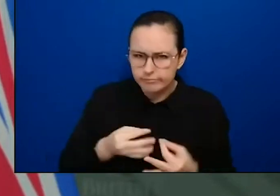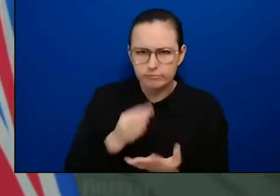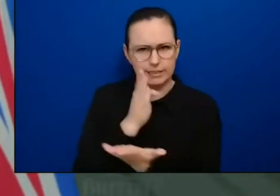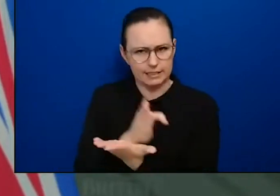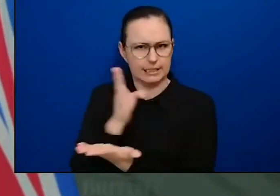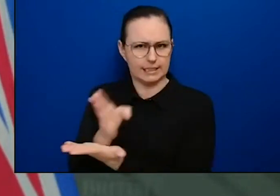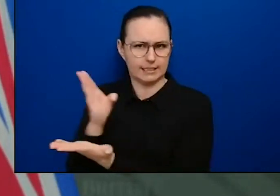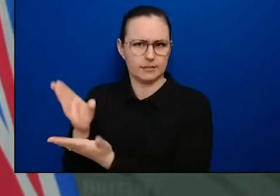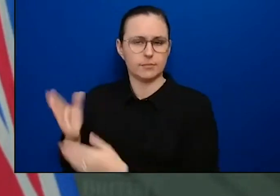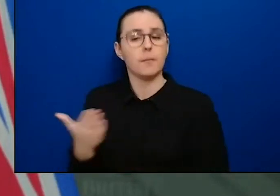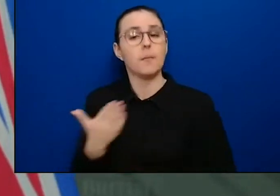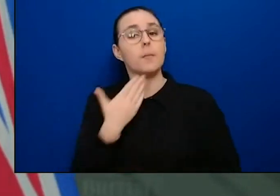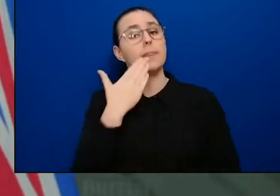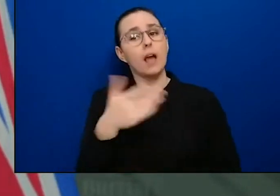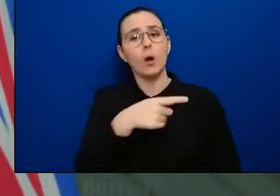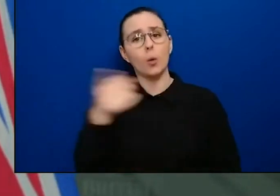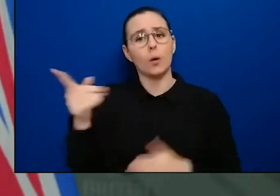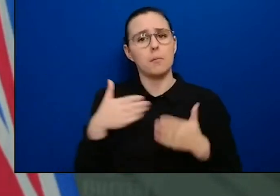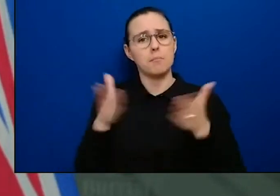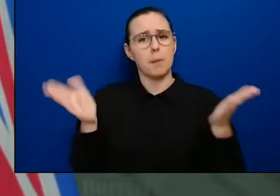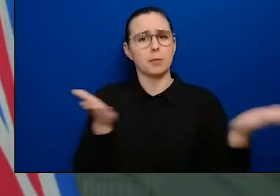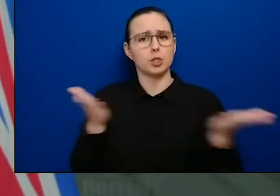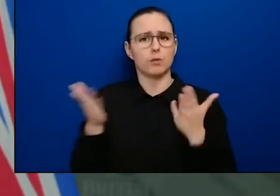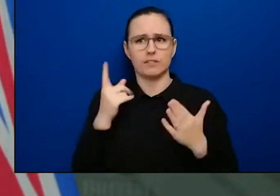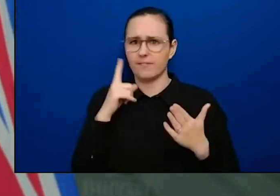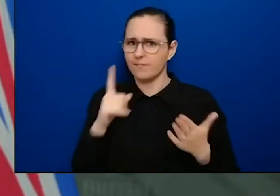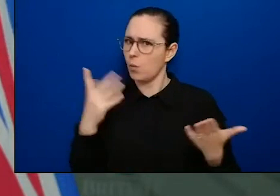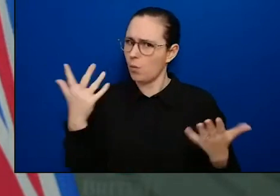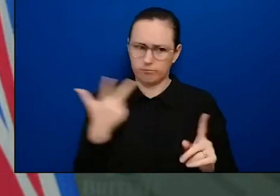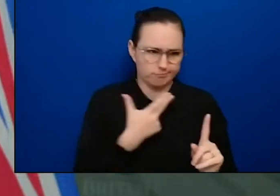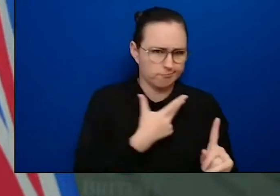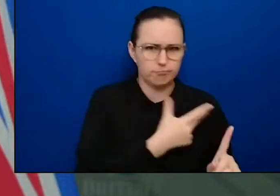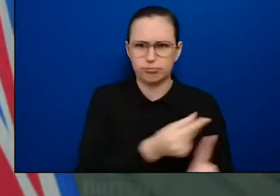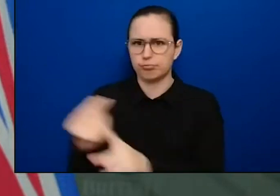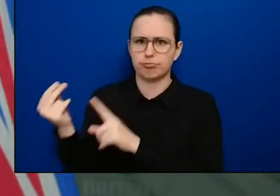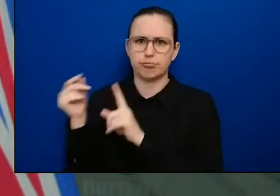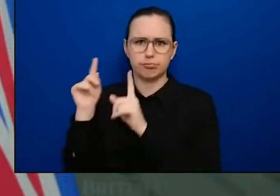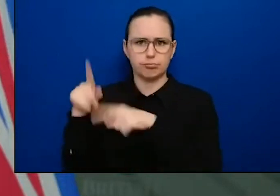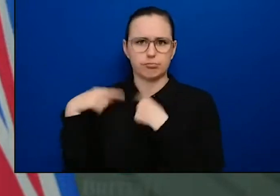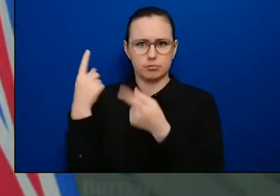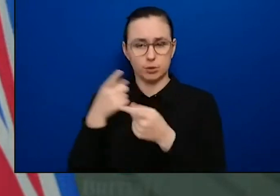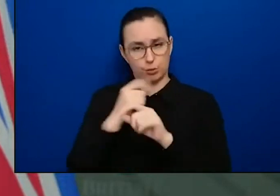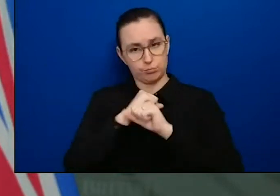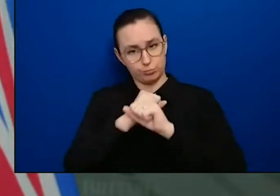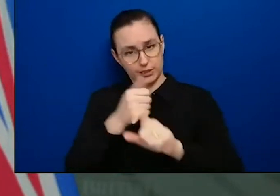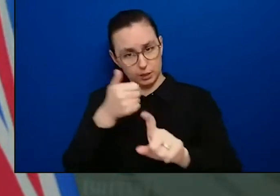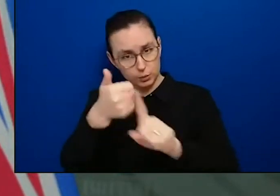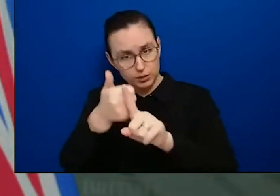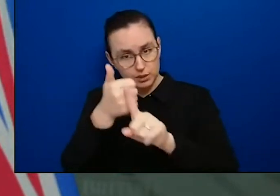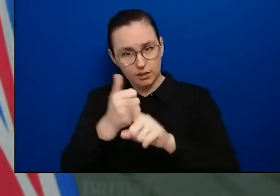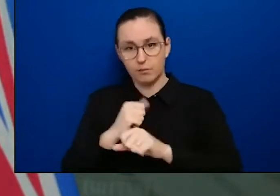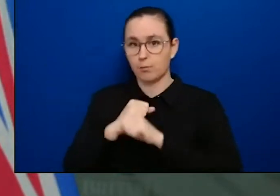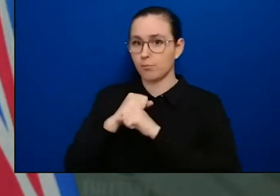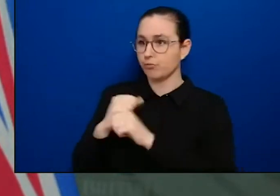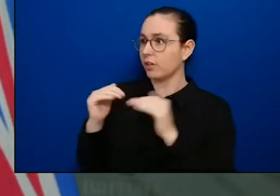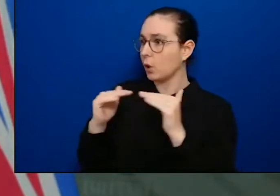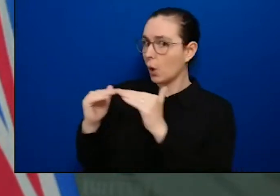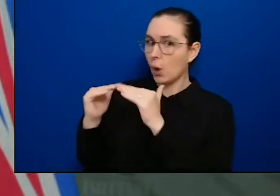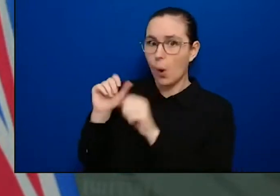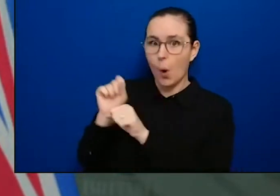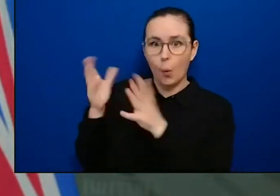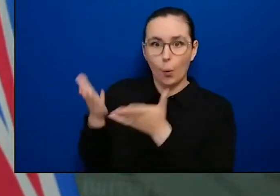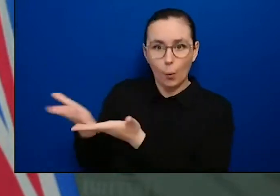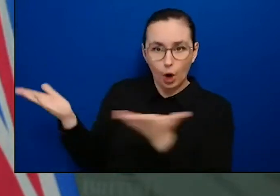vaccinated in such massive numbers for all they're doing to protect themselves, their coworkers, and the people around them